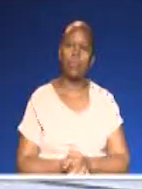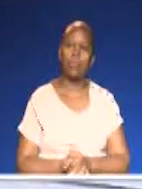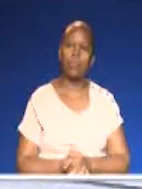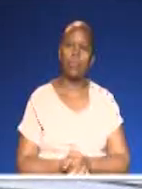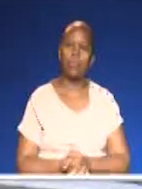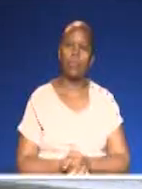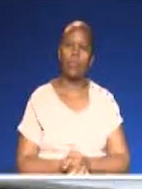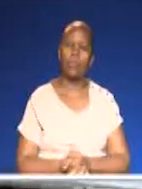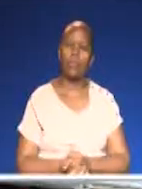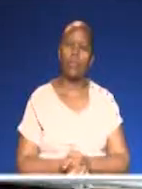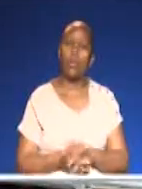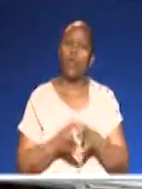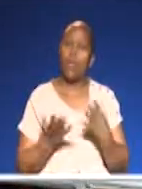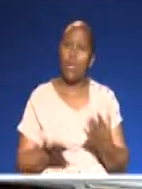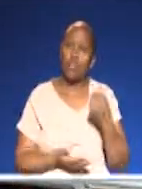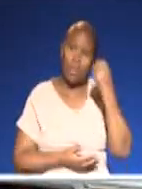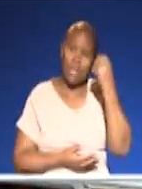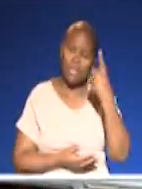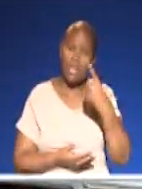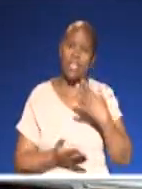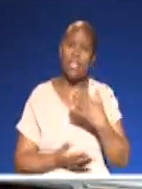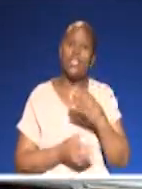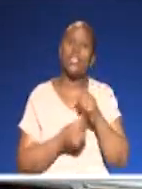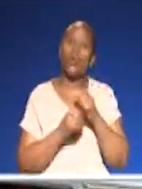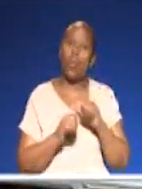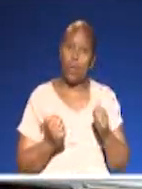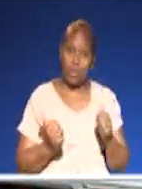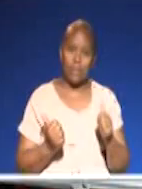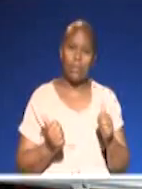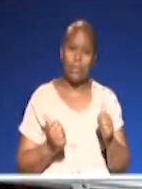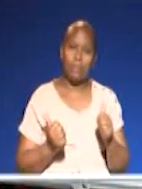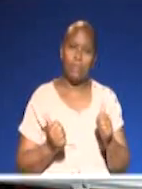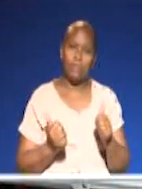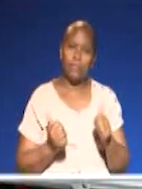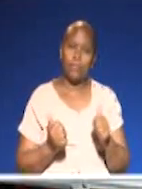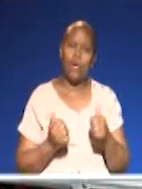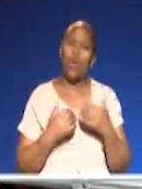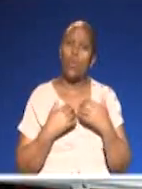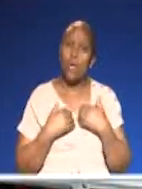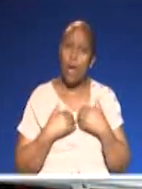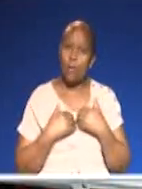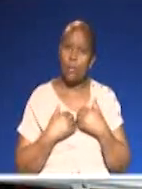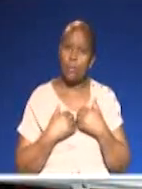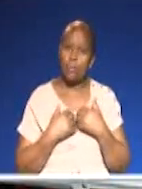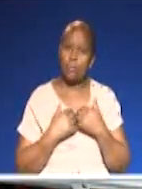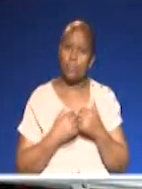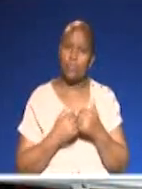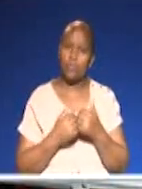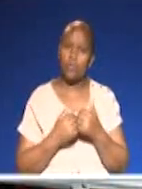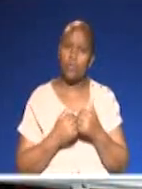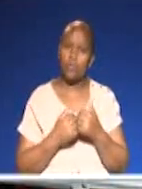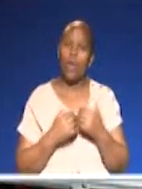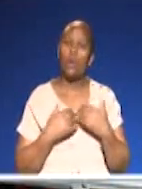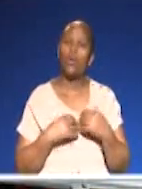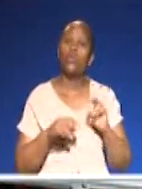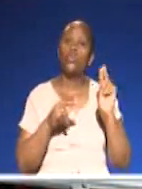For us to understand this in a better and a clear way, we have to go, we are